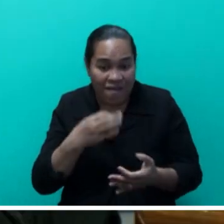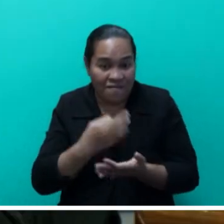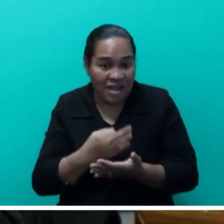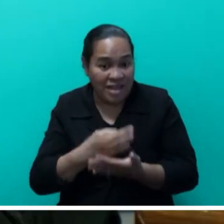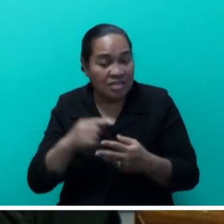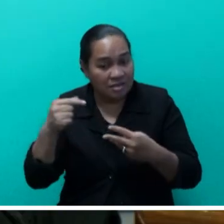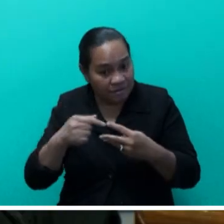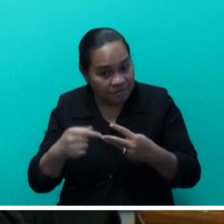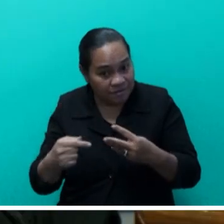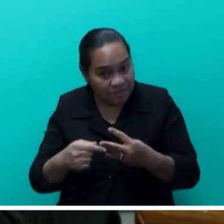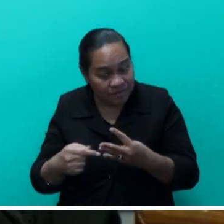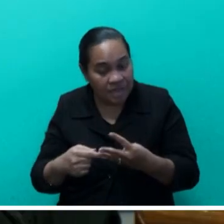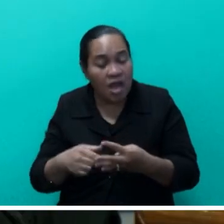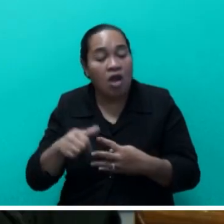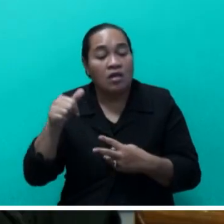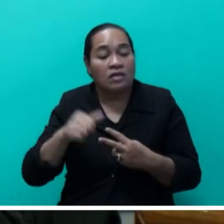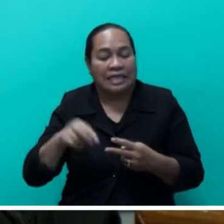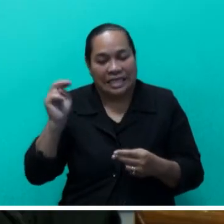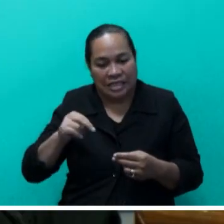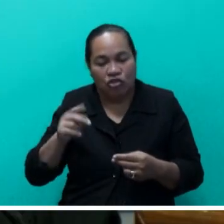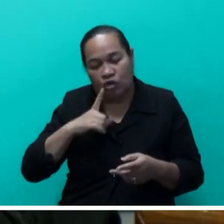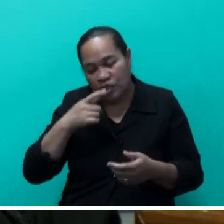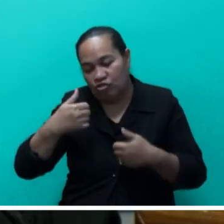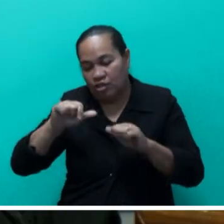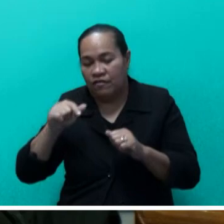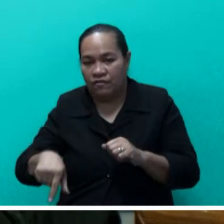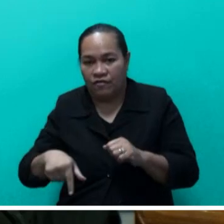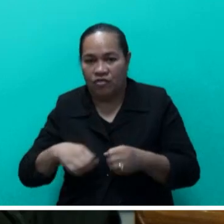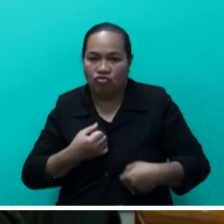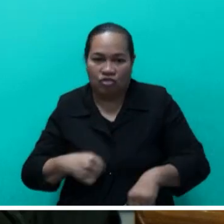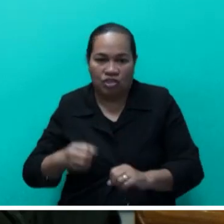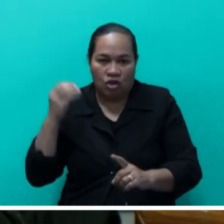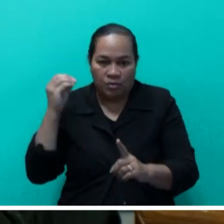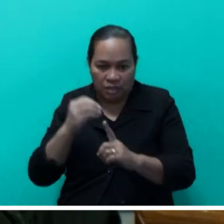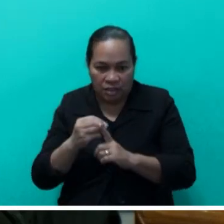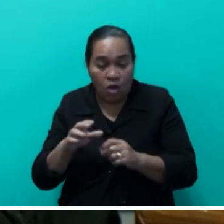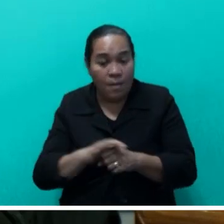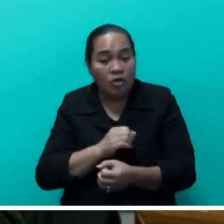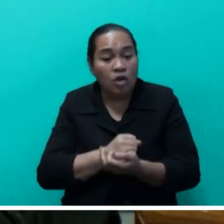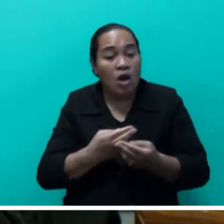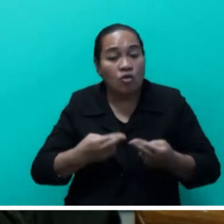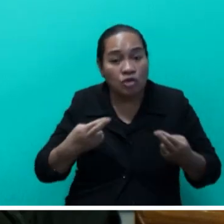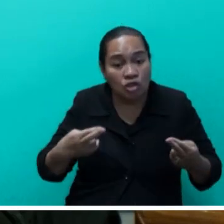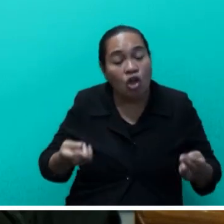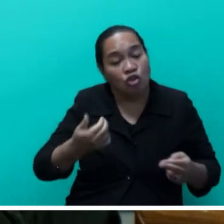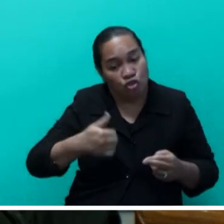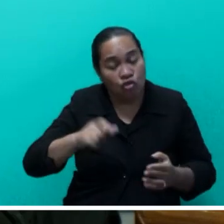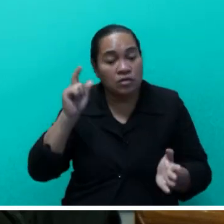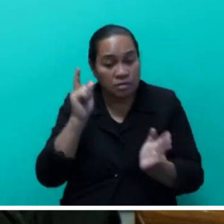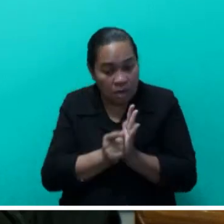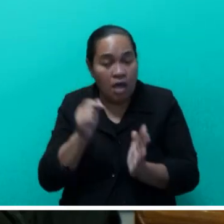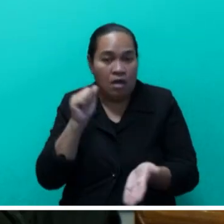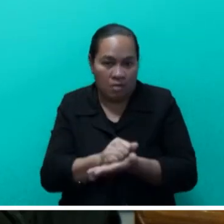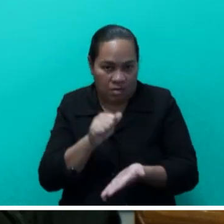and allocations necessary to achieve our strategic objective, ensures that our resources are utilized efficiently and